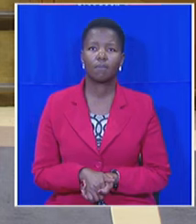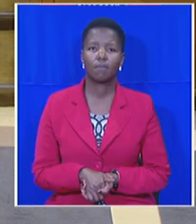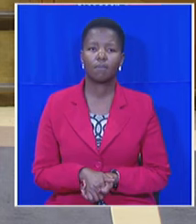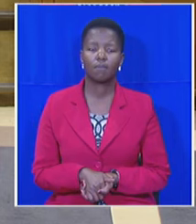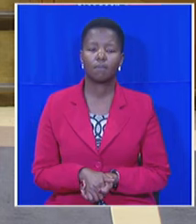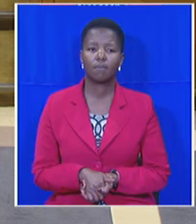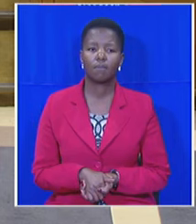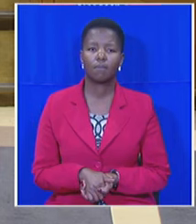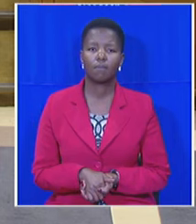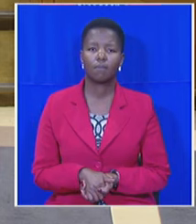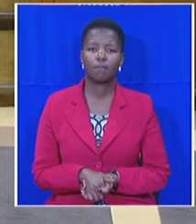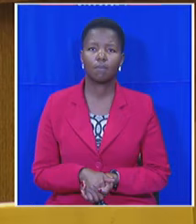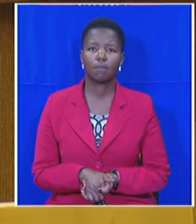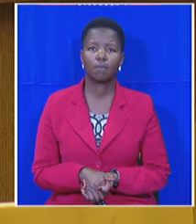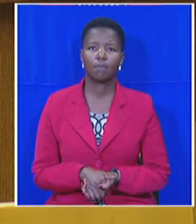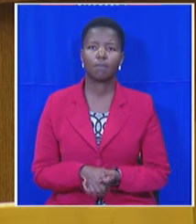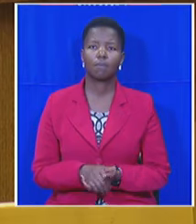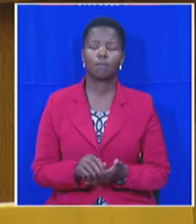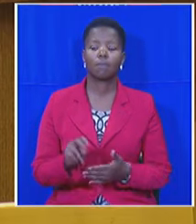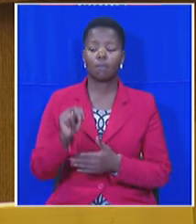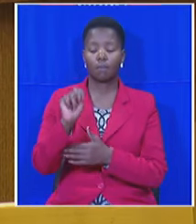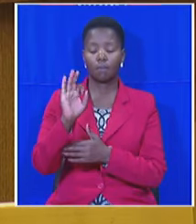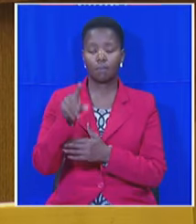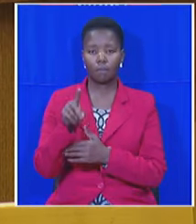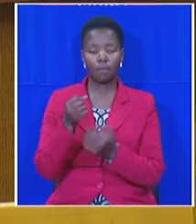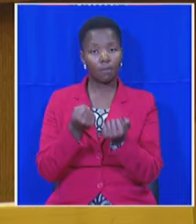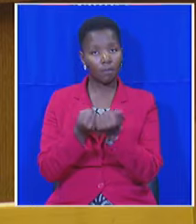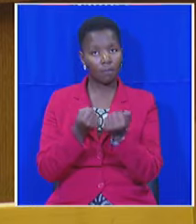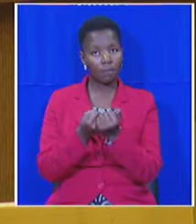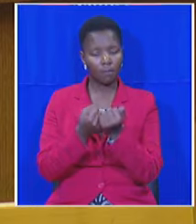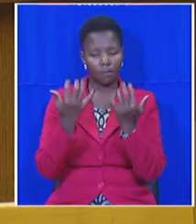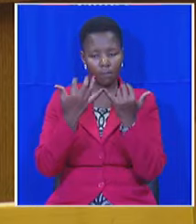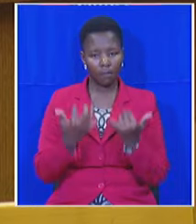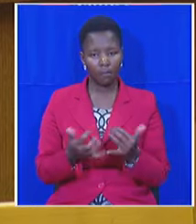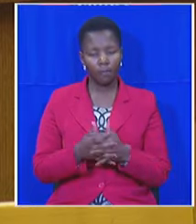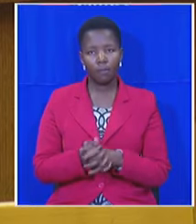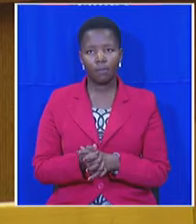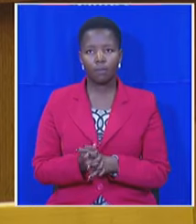Thank you, Honourable House Chair. The National Freedom Party supports this budget.